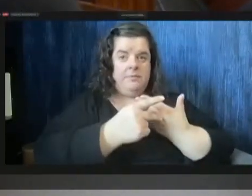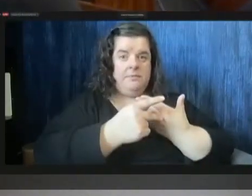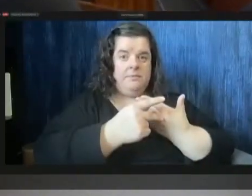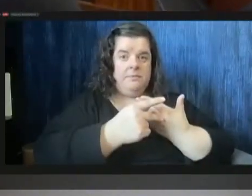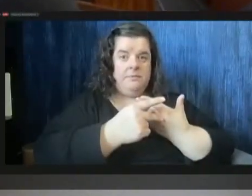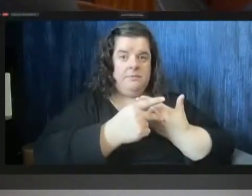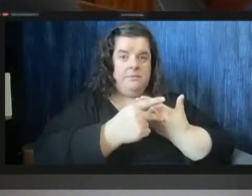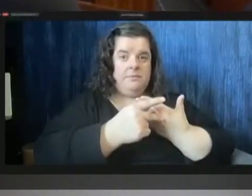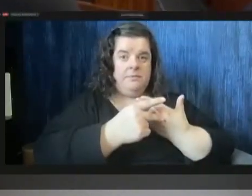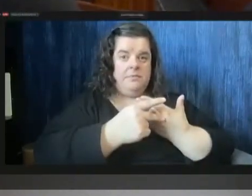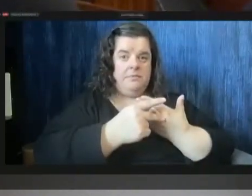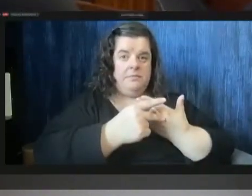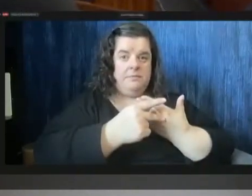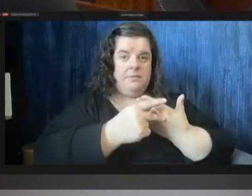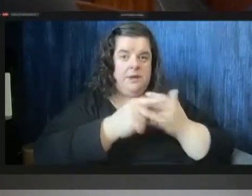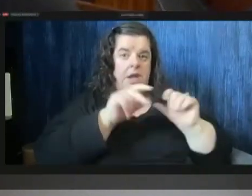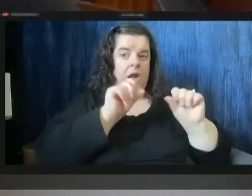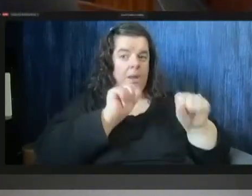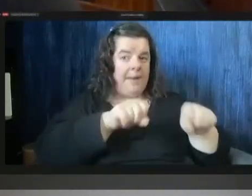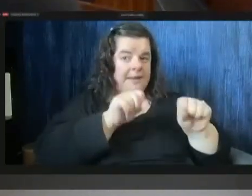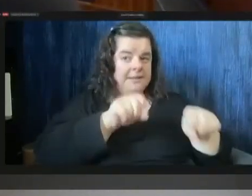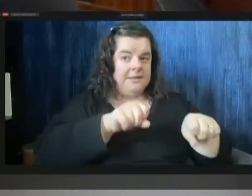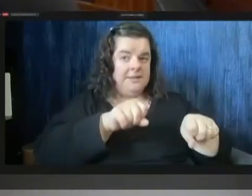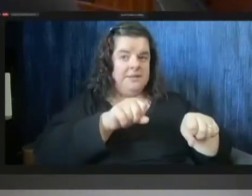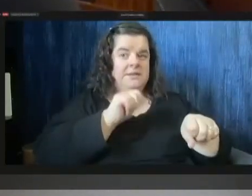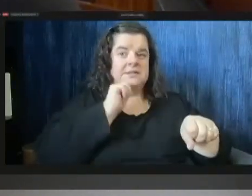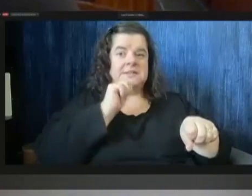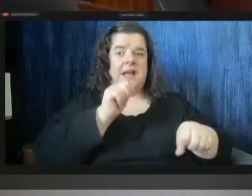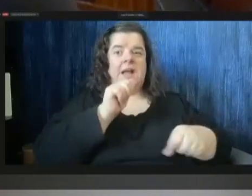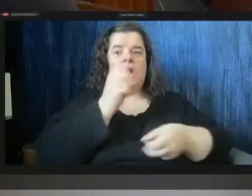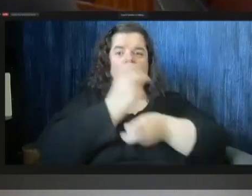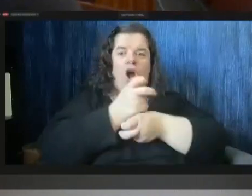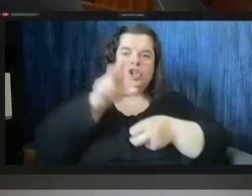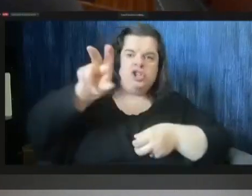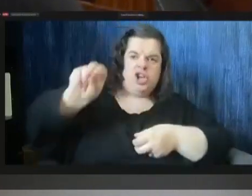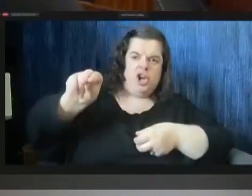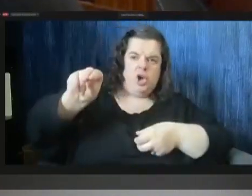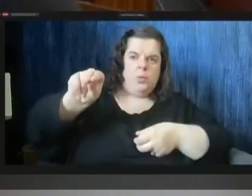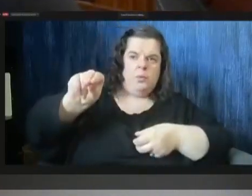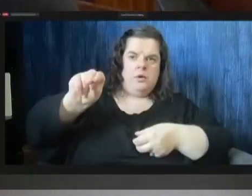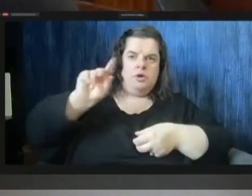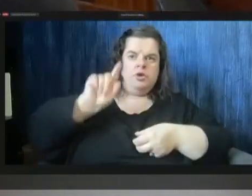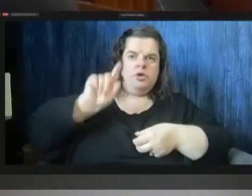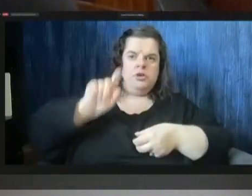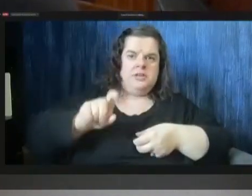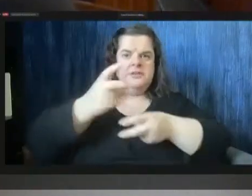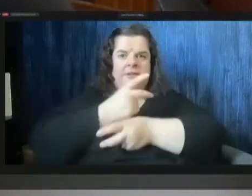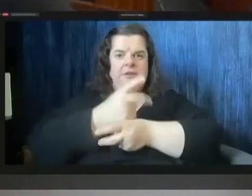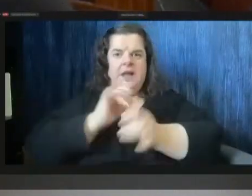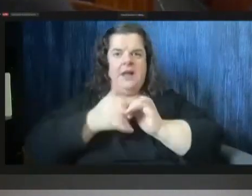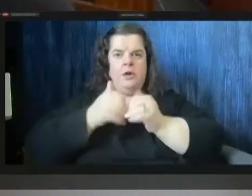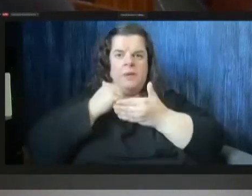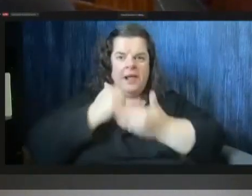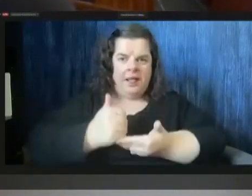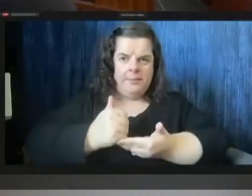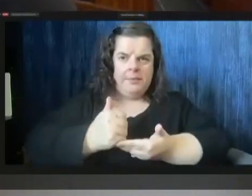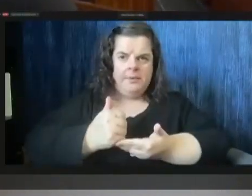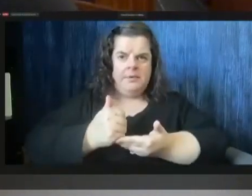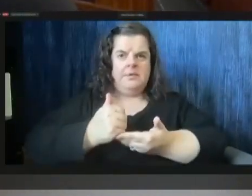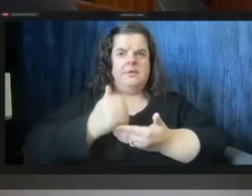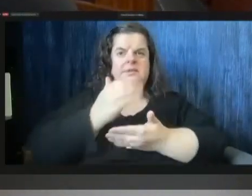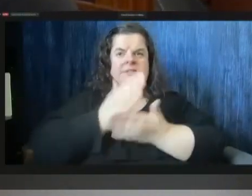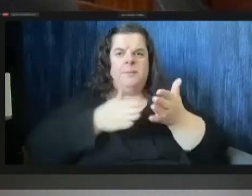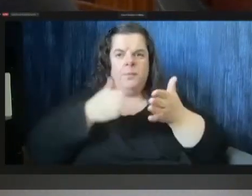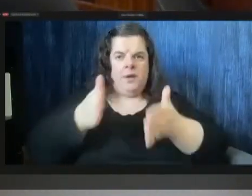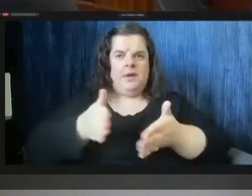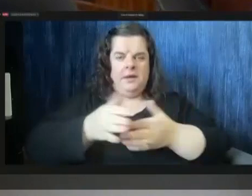capacity. If the neighborhood doesn't have capacity, it should not be a hard no. We have to figure out how to help them out in some way, shape, or form. And